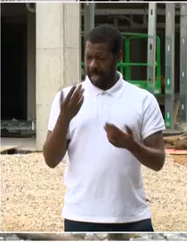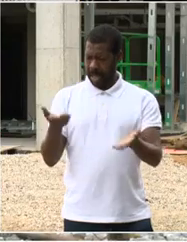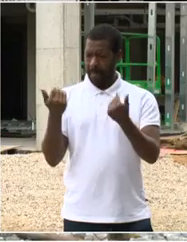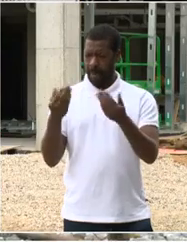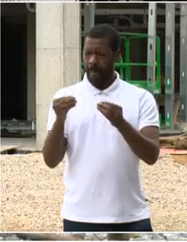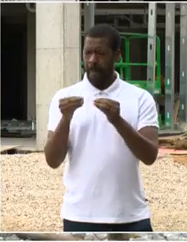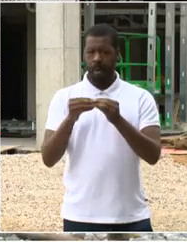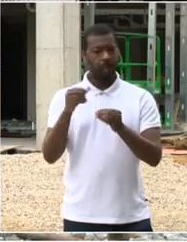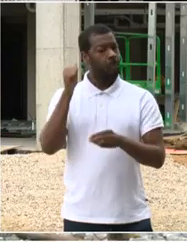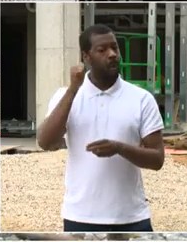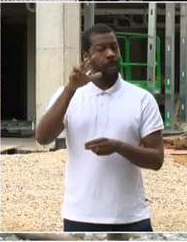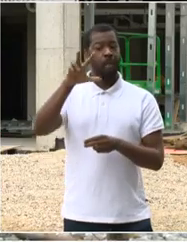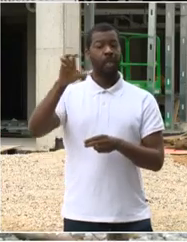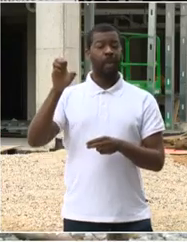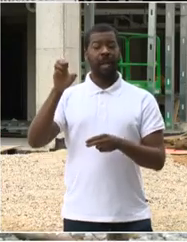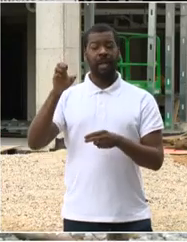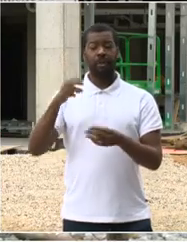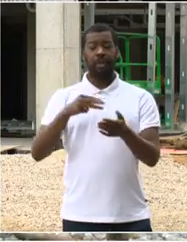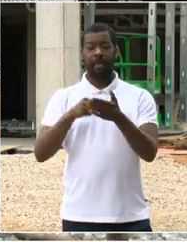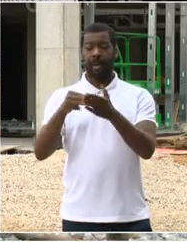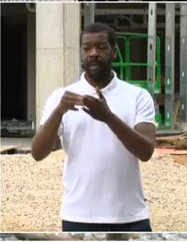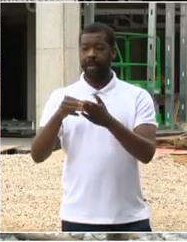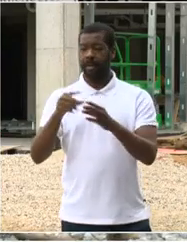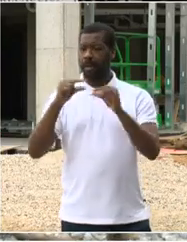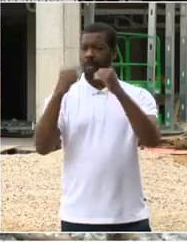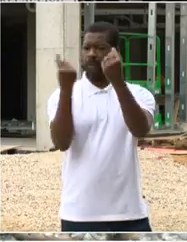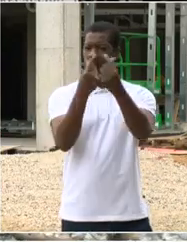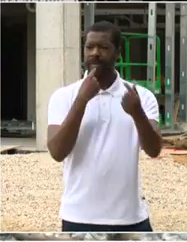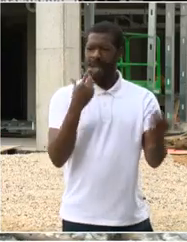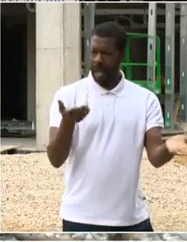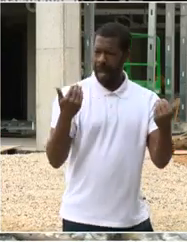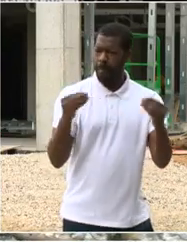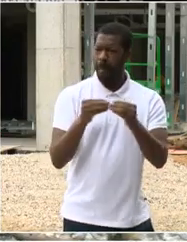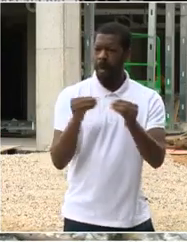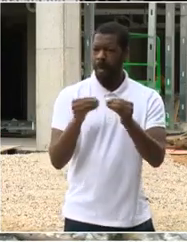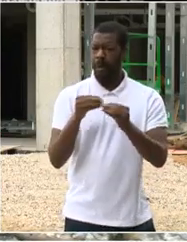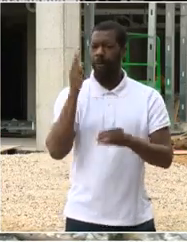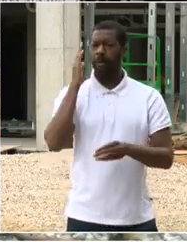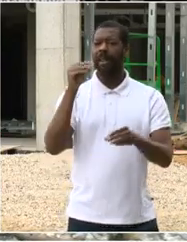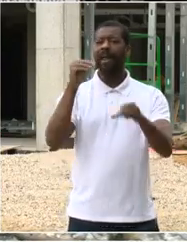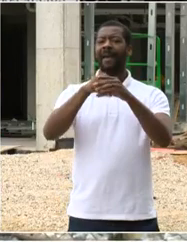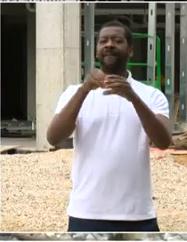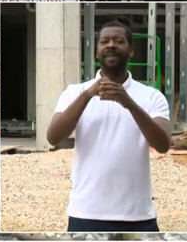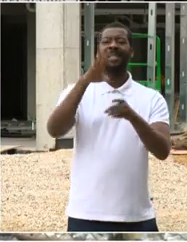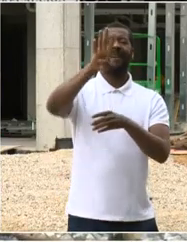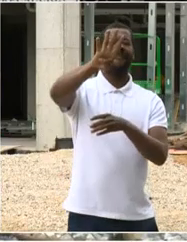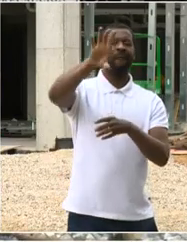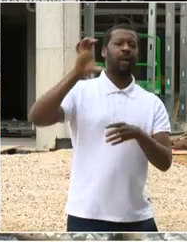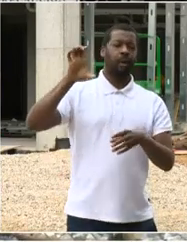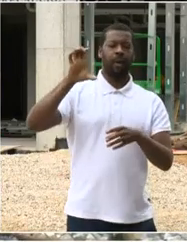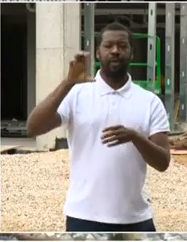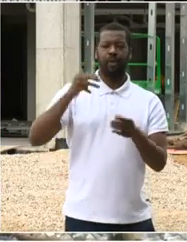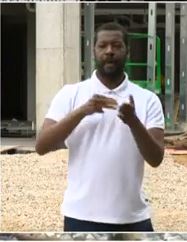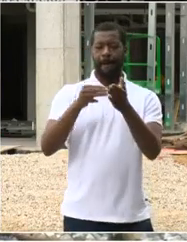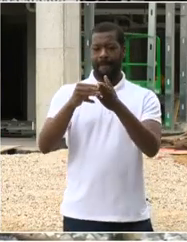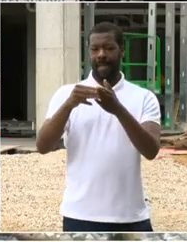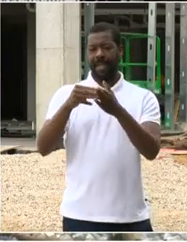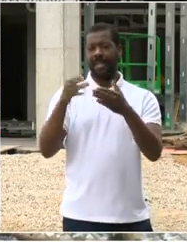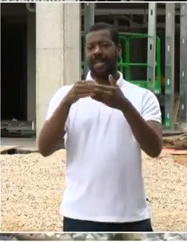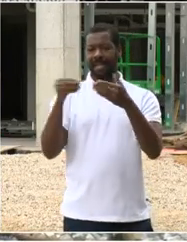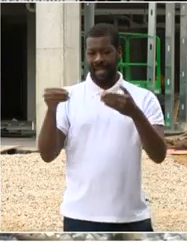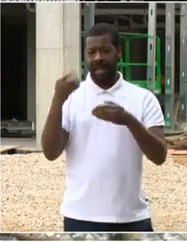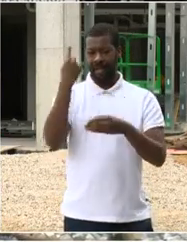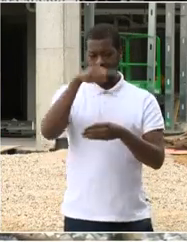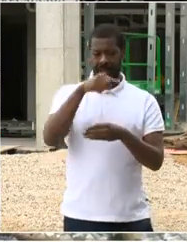It's not going to be $300 million. We'll be able to invest $400 million in the Housing Production